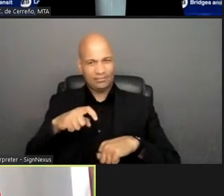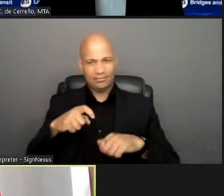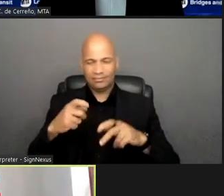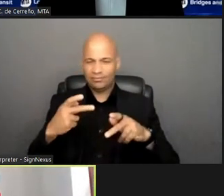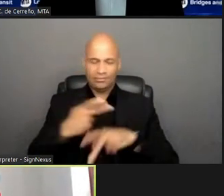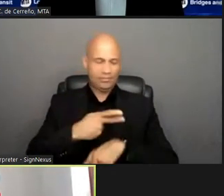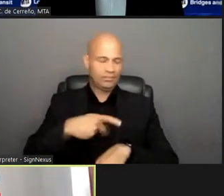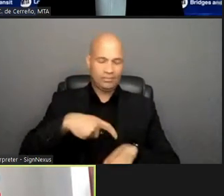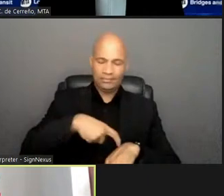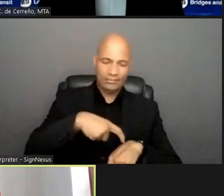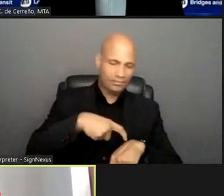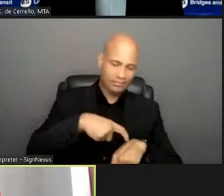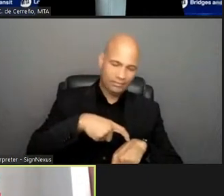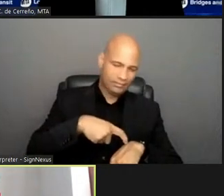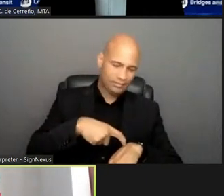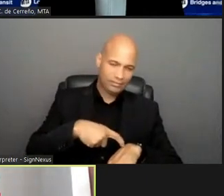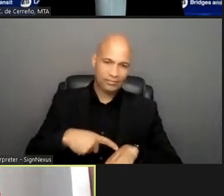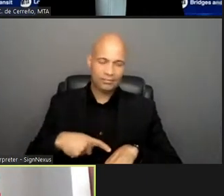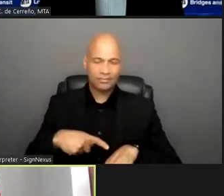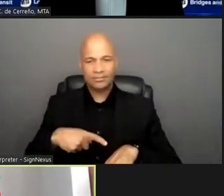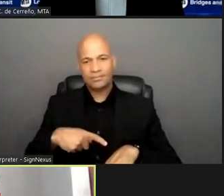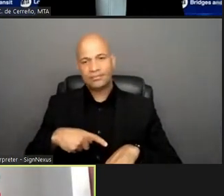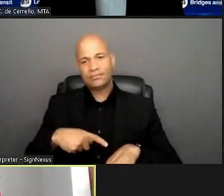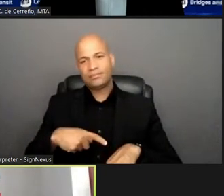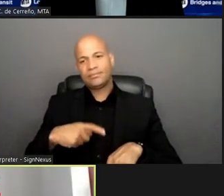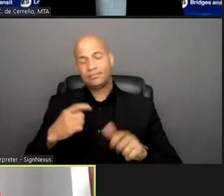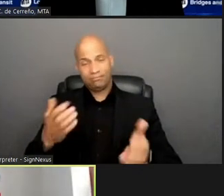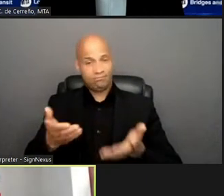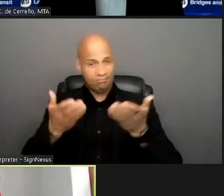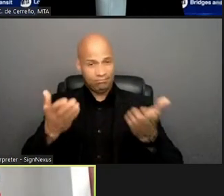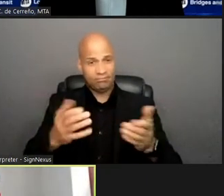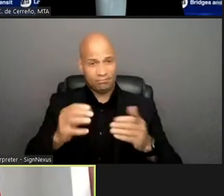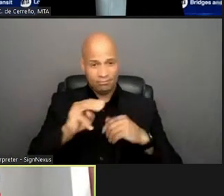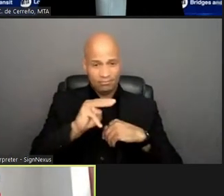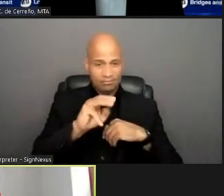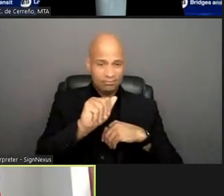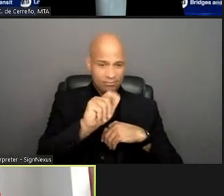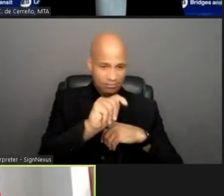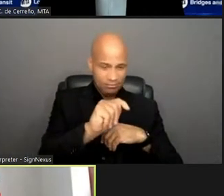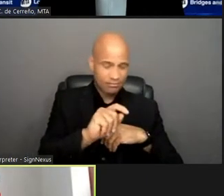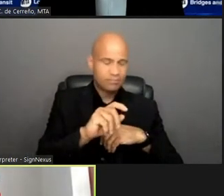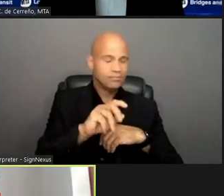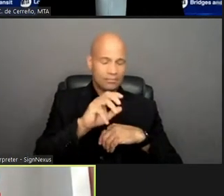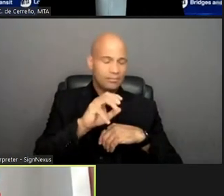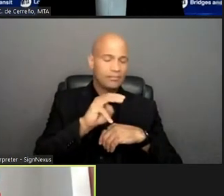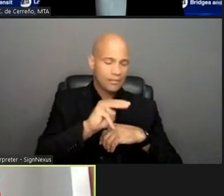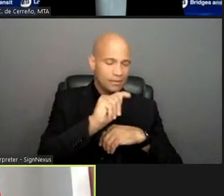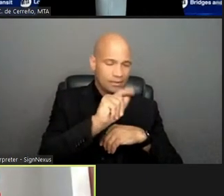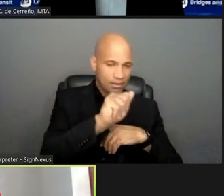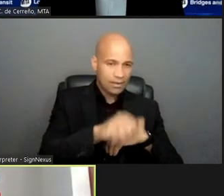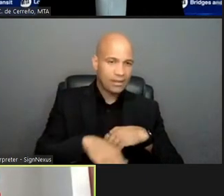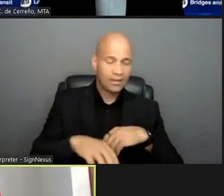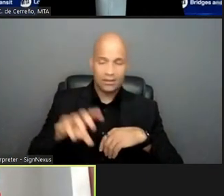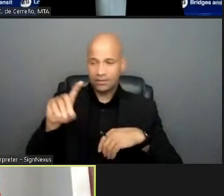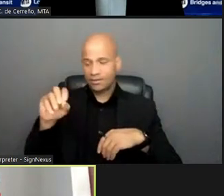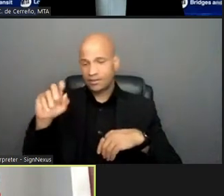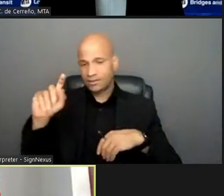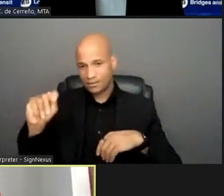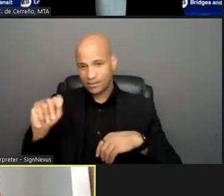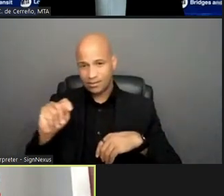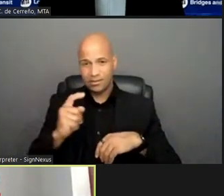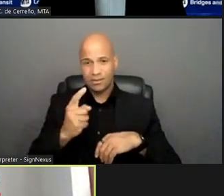time at all I would submit to the MTA and the dot for every 100 million dollars in operating